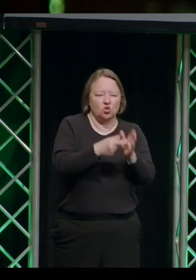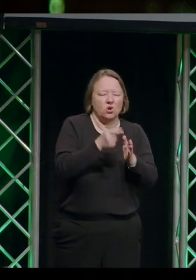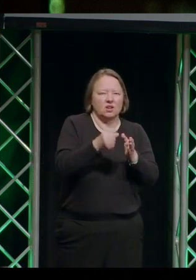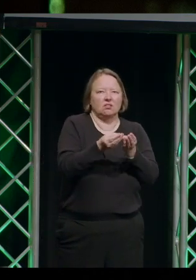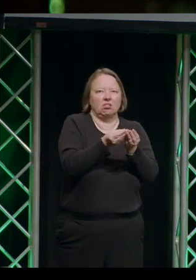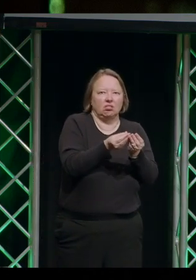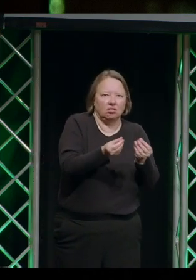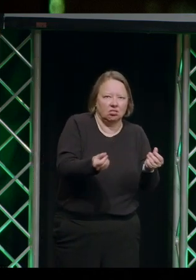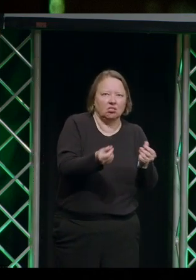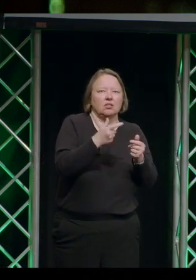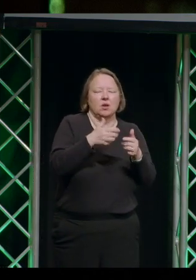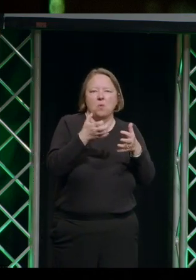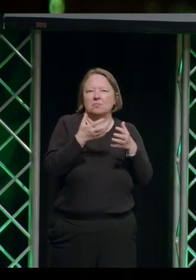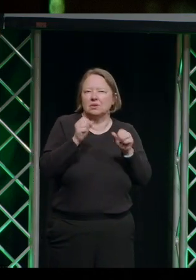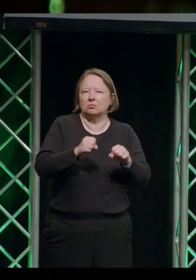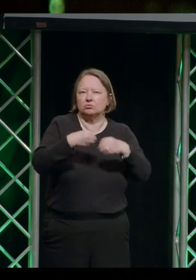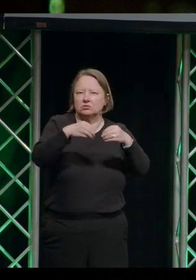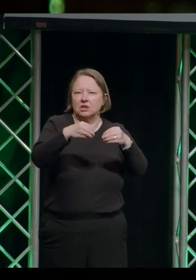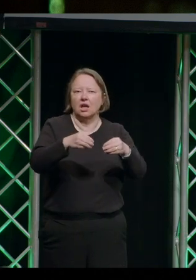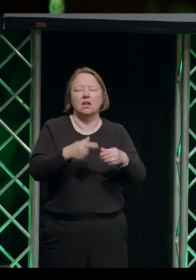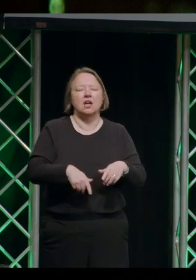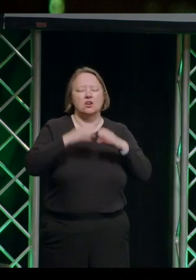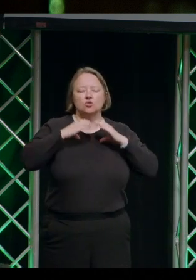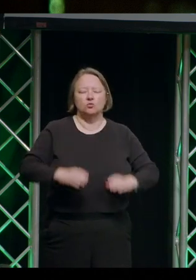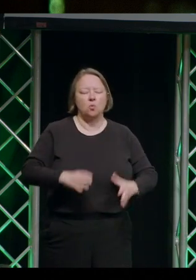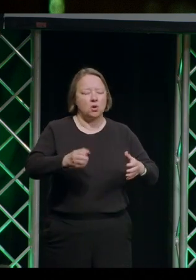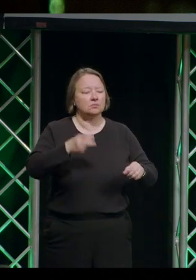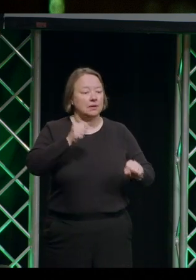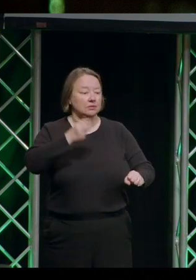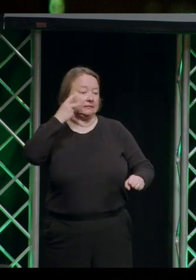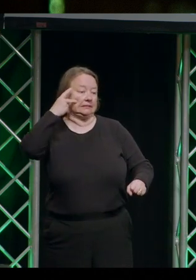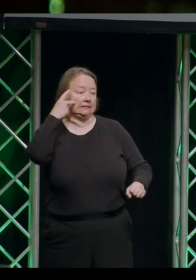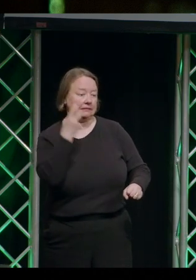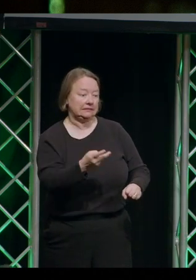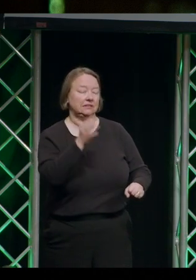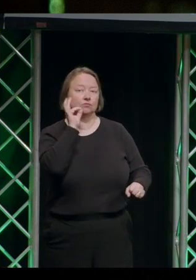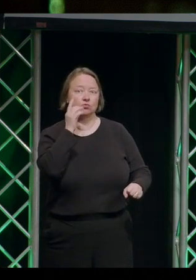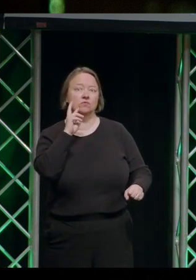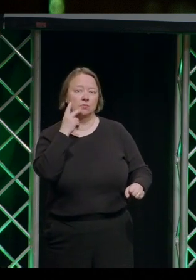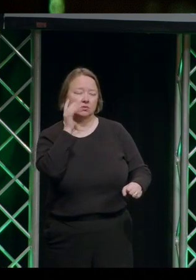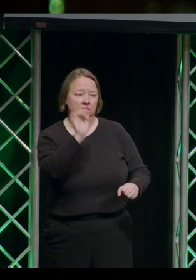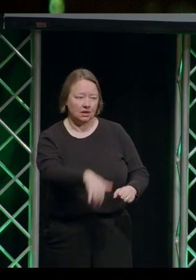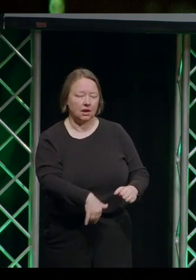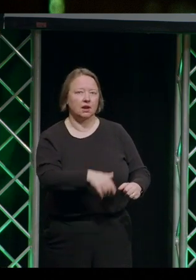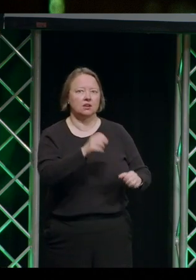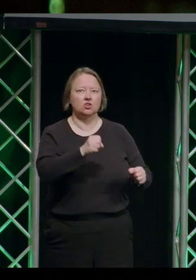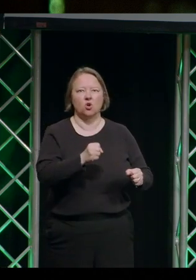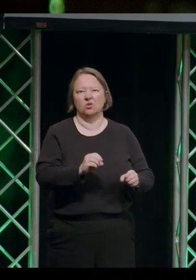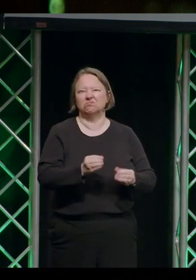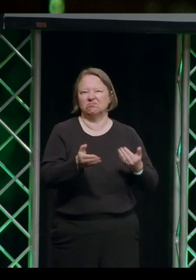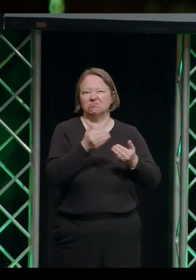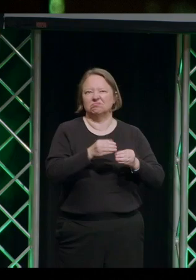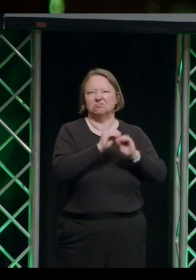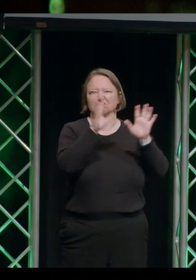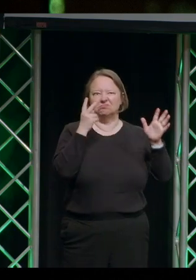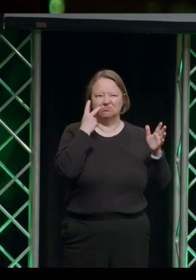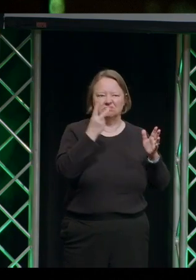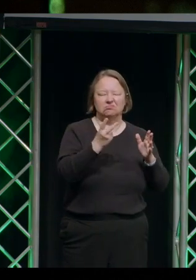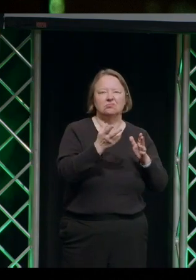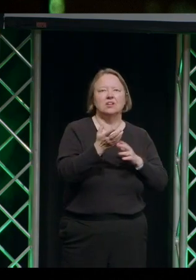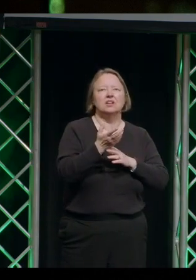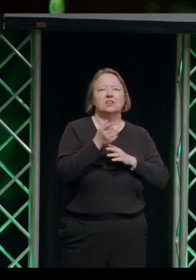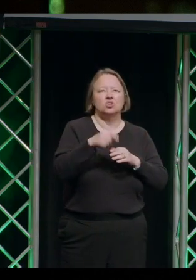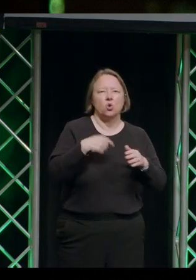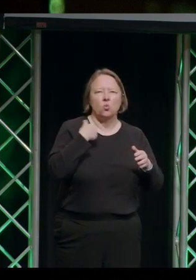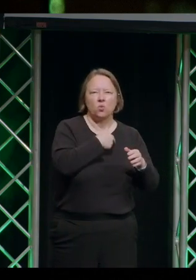its sellability. And consumers want to be able to see their produce, so they want it to be transparent. So we were able to develop a